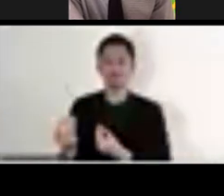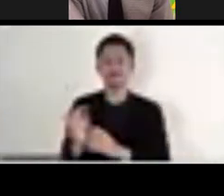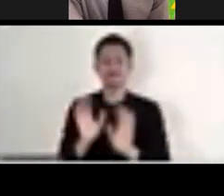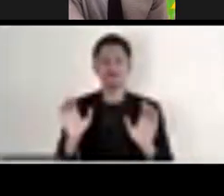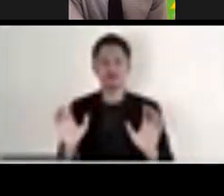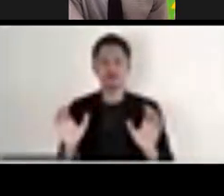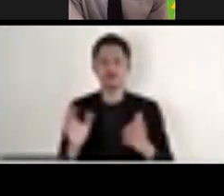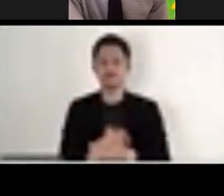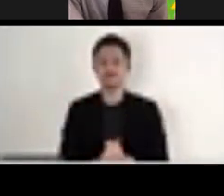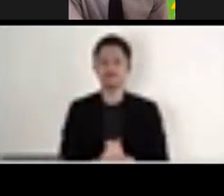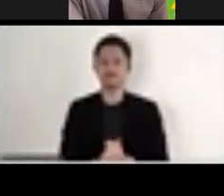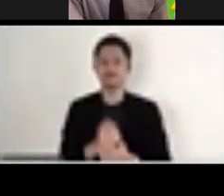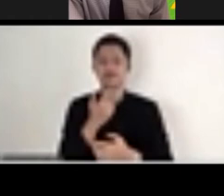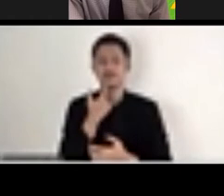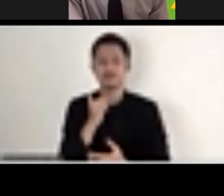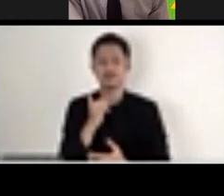friends